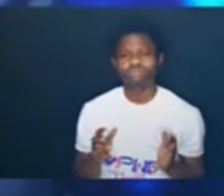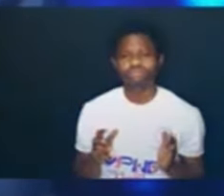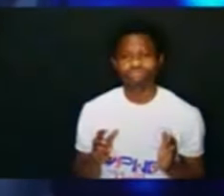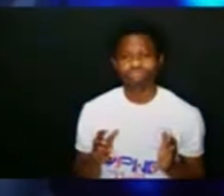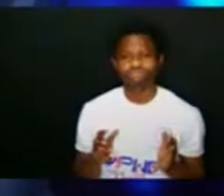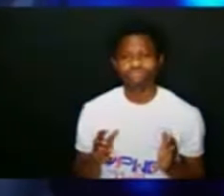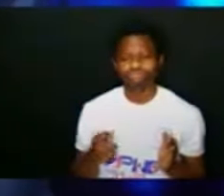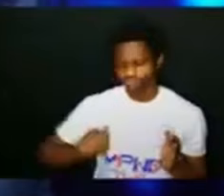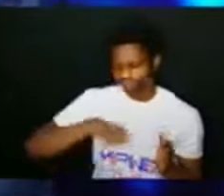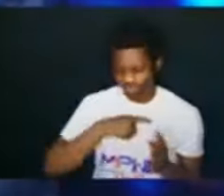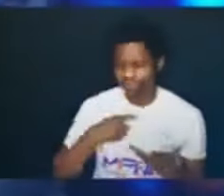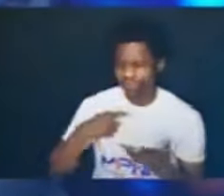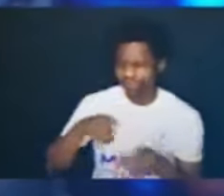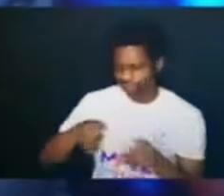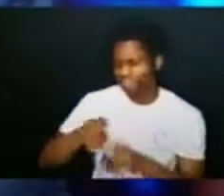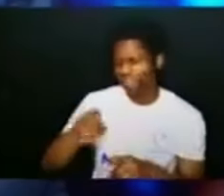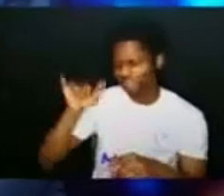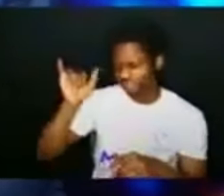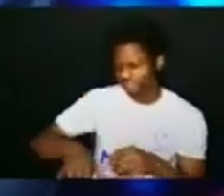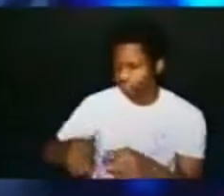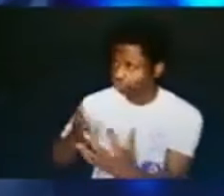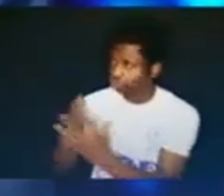We have done so by the grace of God.